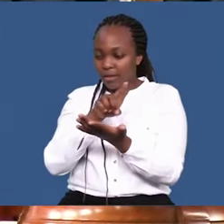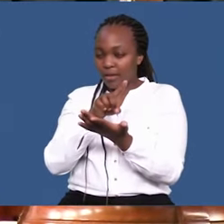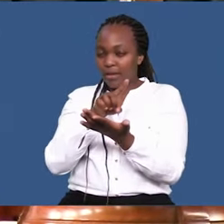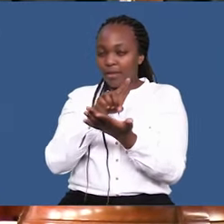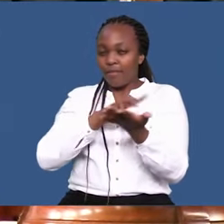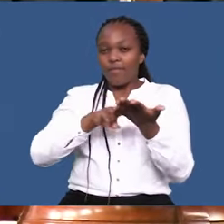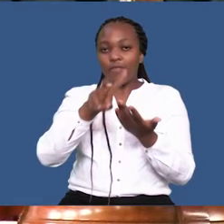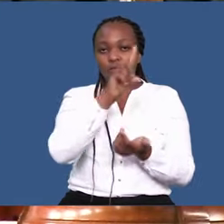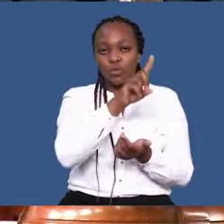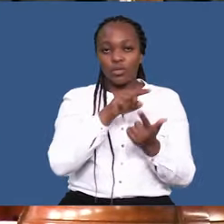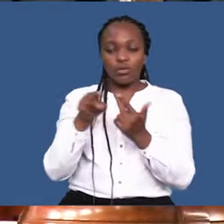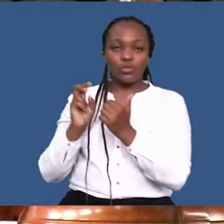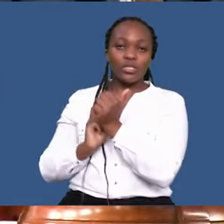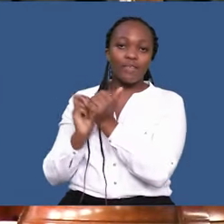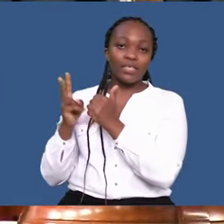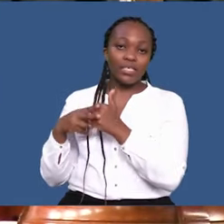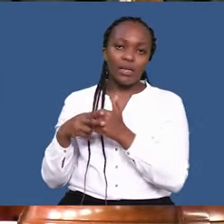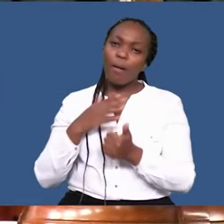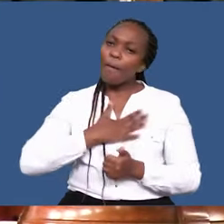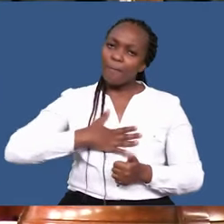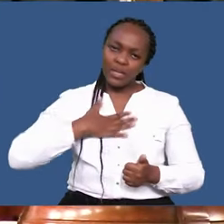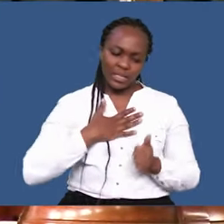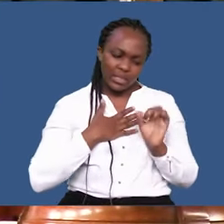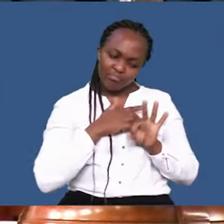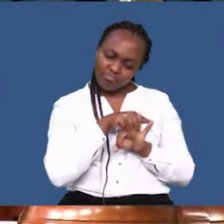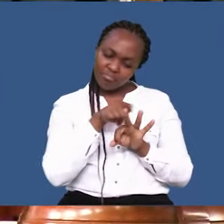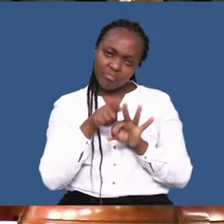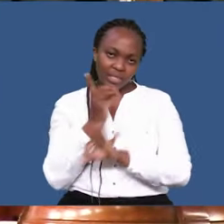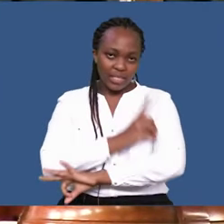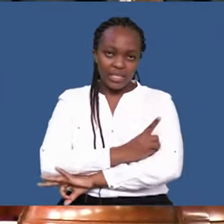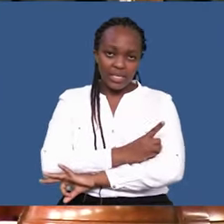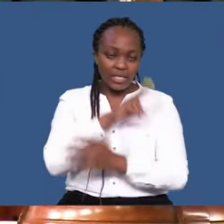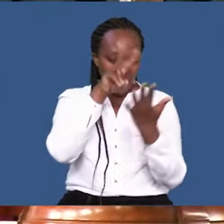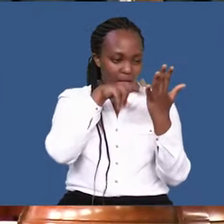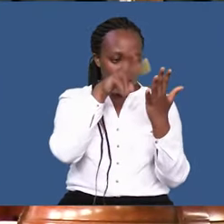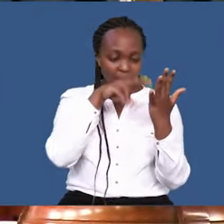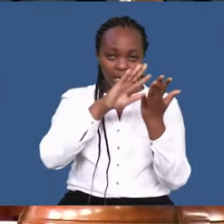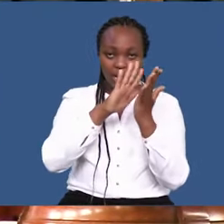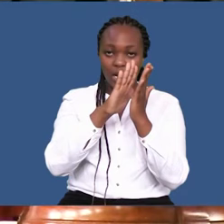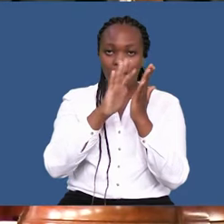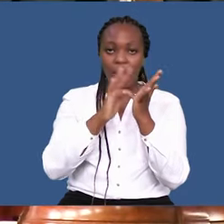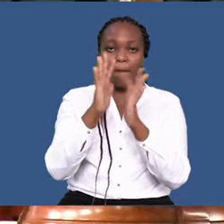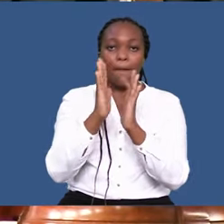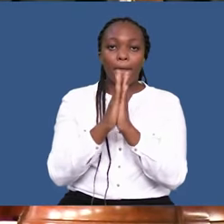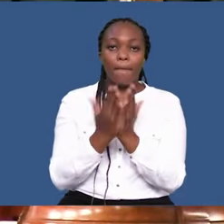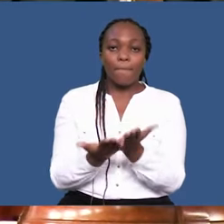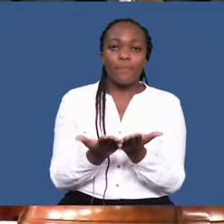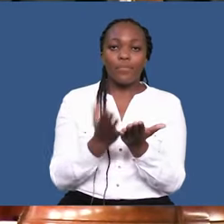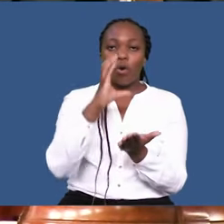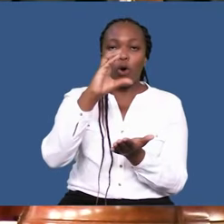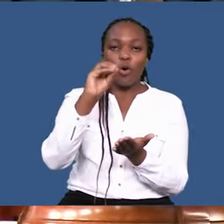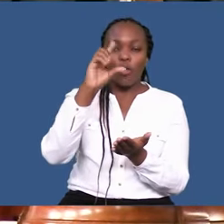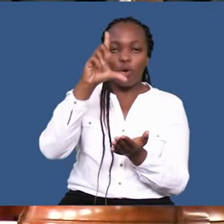these 3 days, I request you that you read the book of Colossians, and especially chapter 3 and